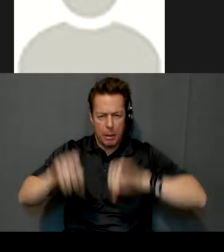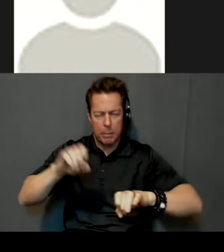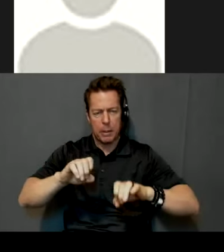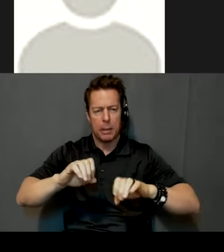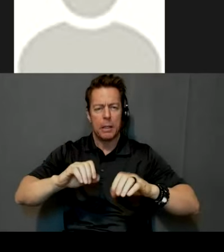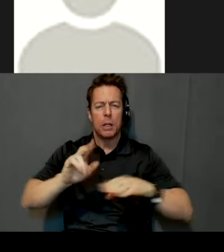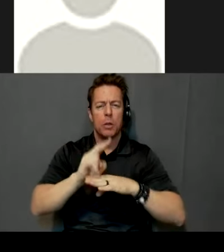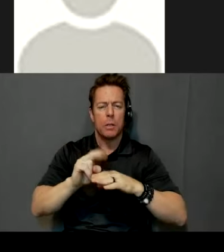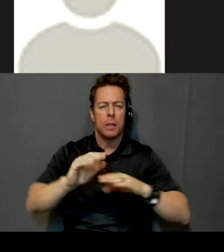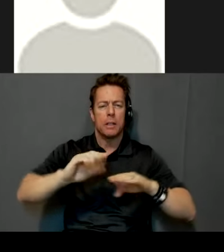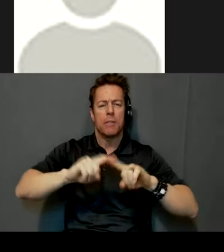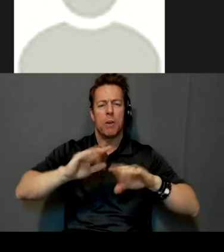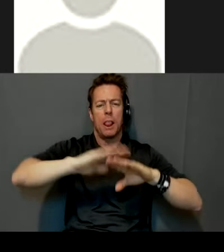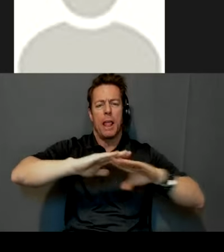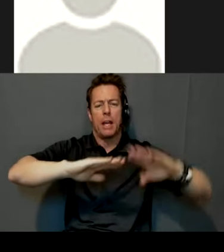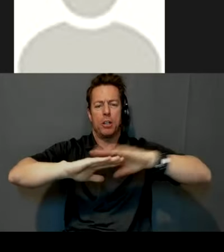at the time.